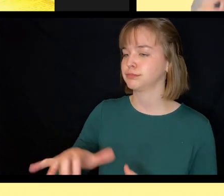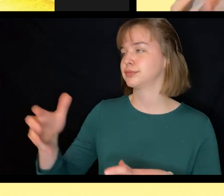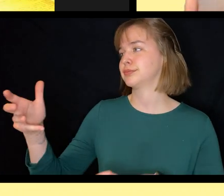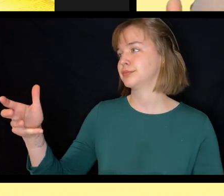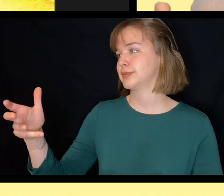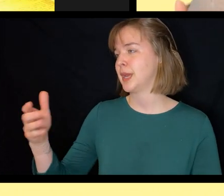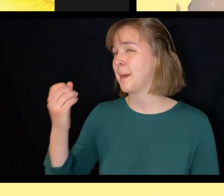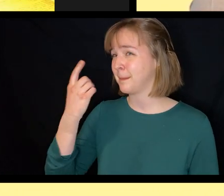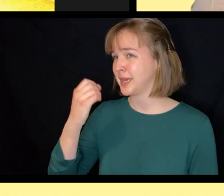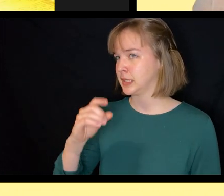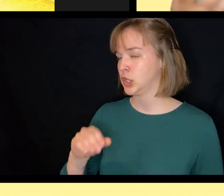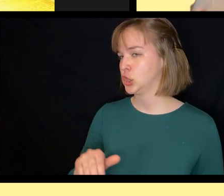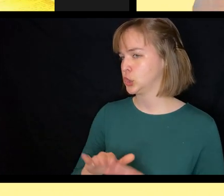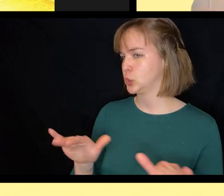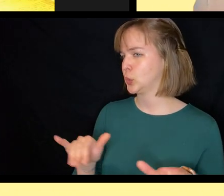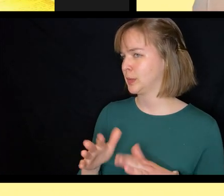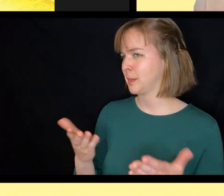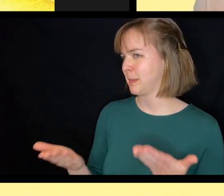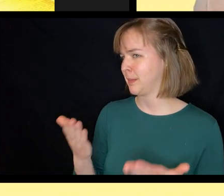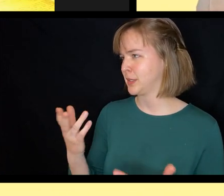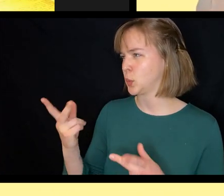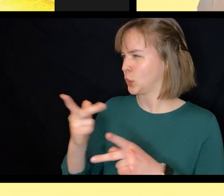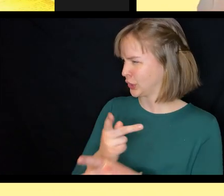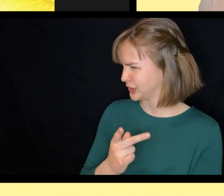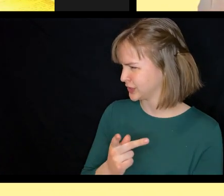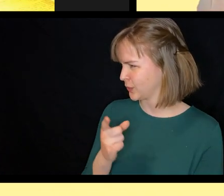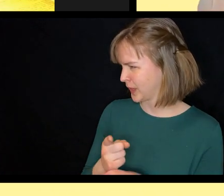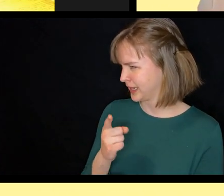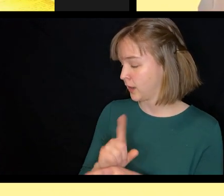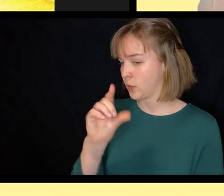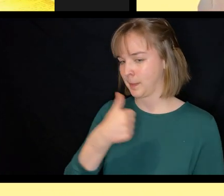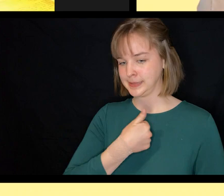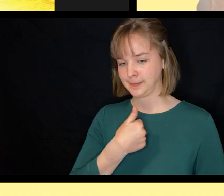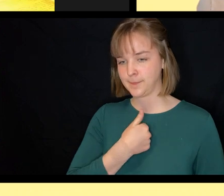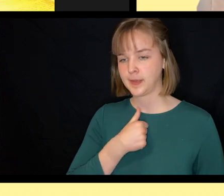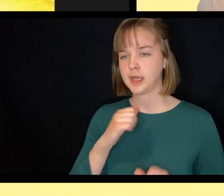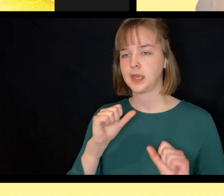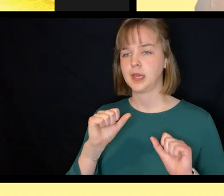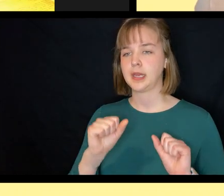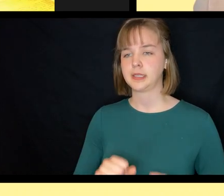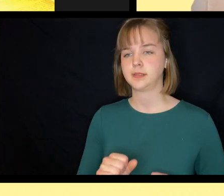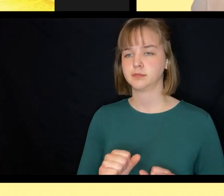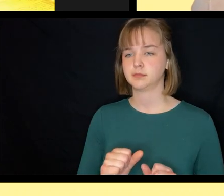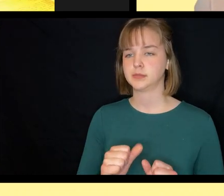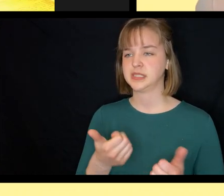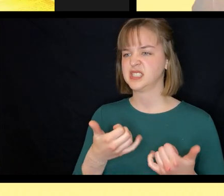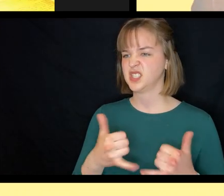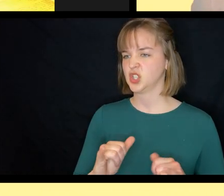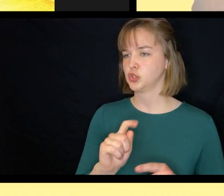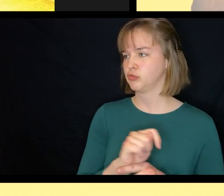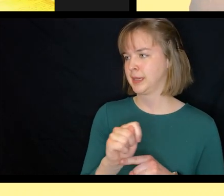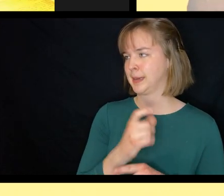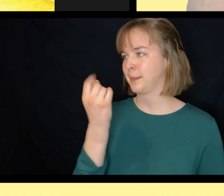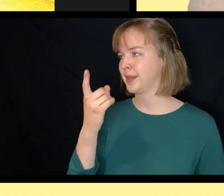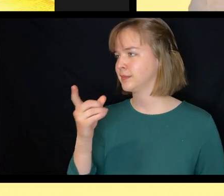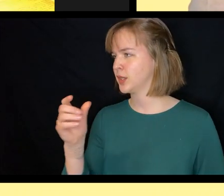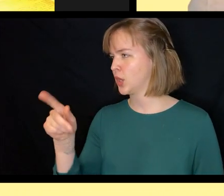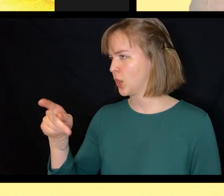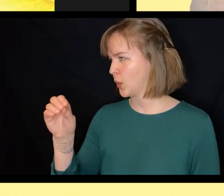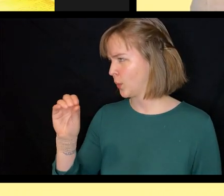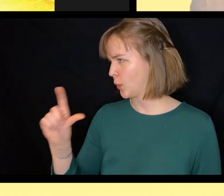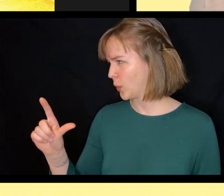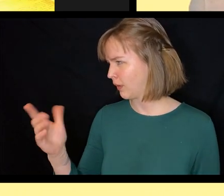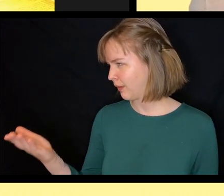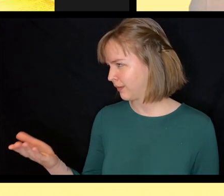swimmers might have it a little bit harder. I don't have access to a pool. Yeah. I don't know what I would have done, if I was in your situation. But Yeah, I was always jealous of like